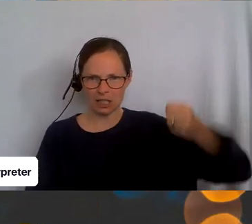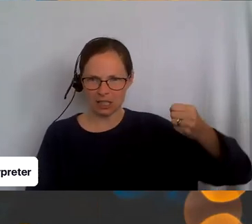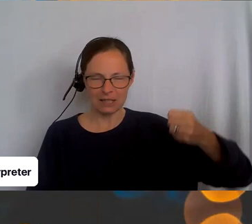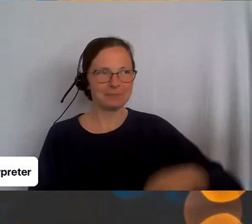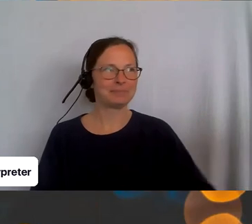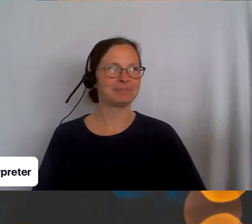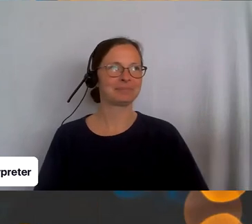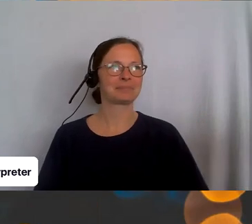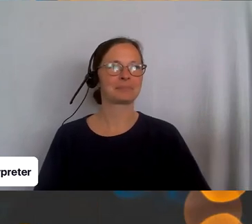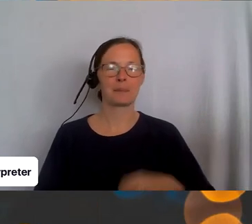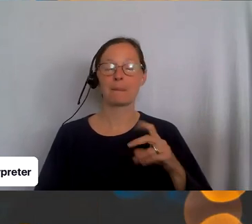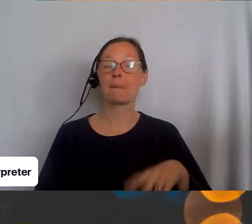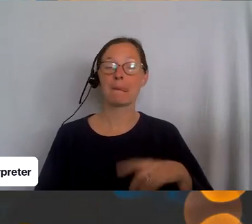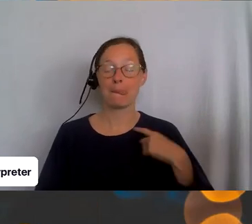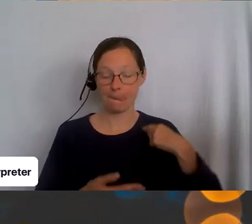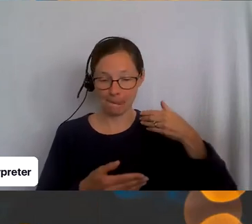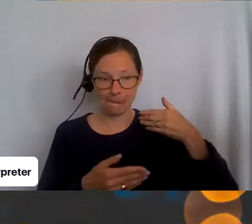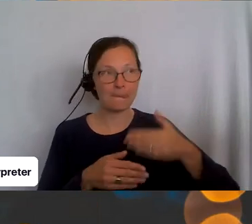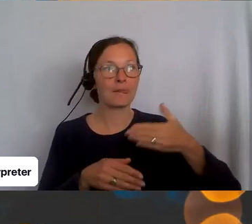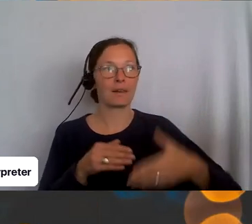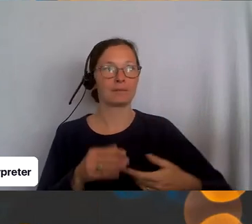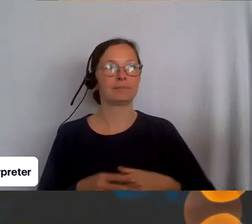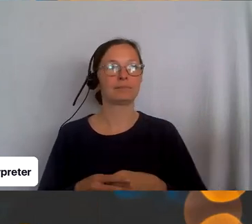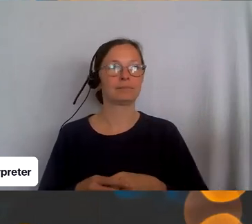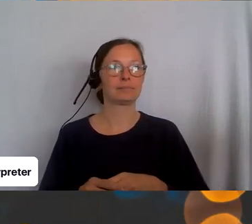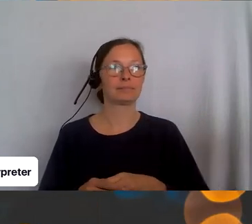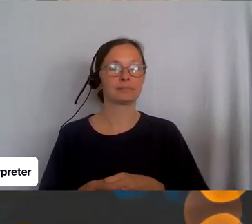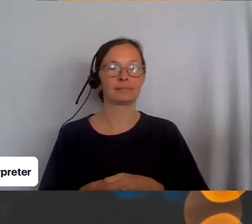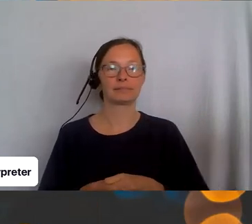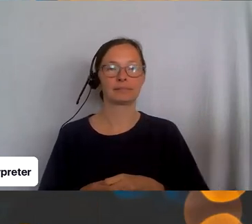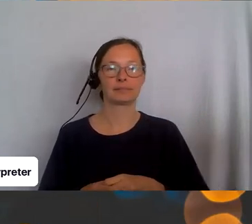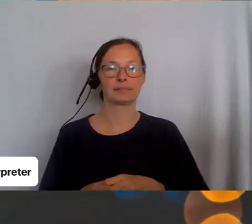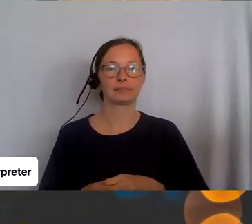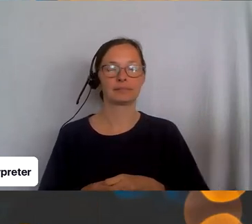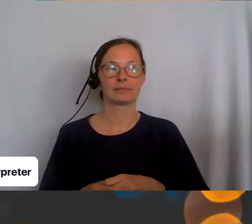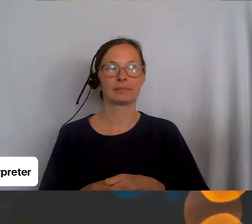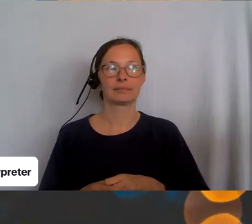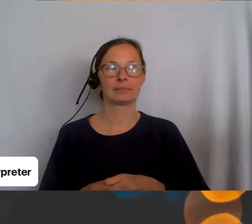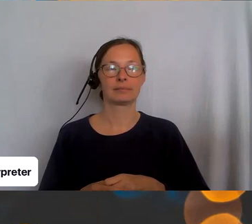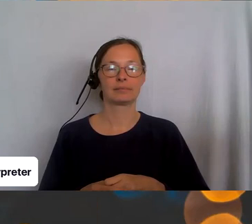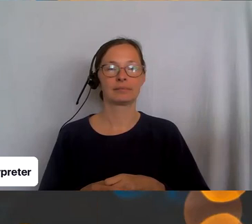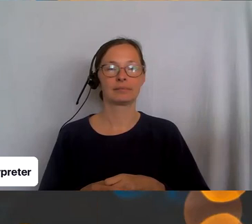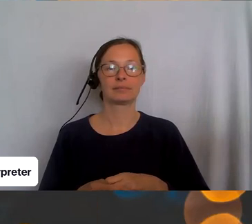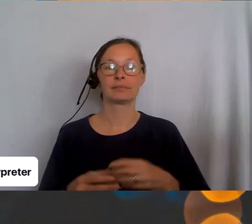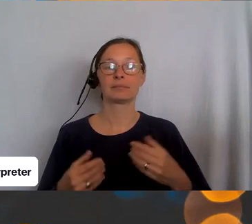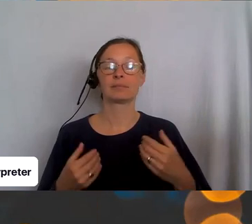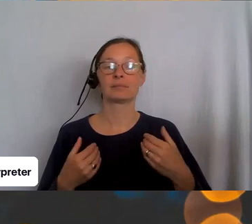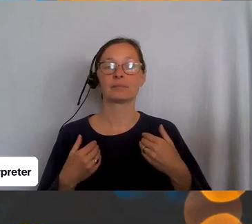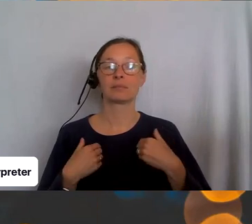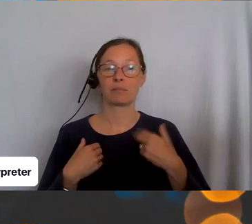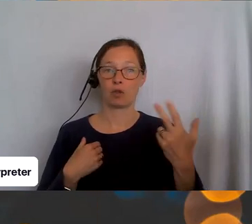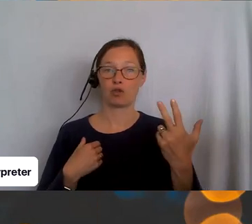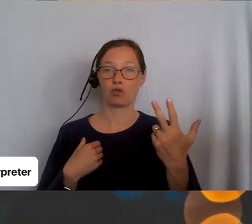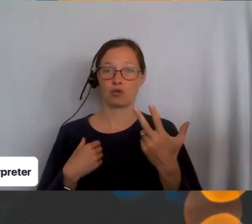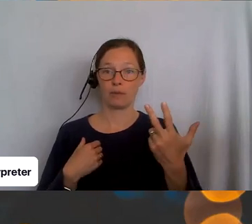Okay, so I've gotten just about to the end here. You can see. Now you're going to take these 3 pieces, kind